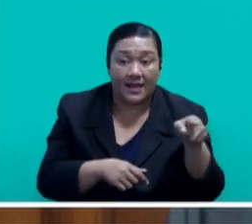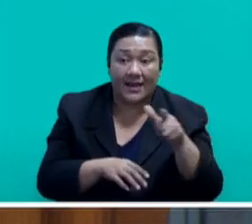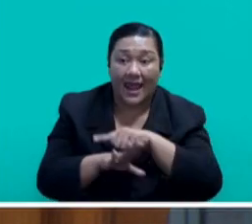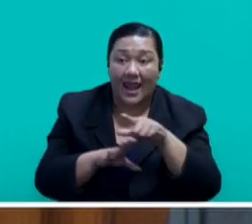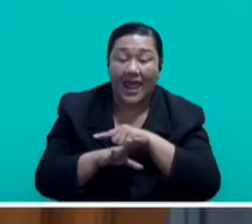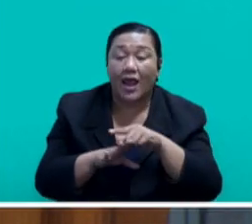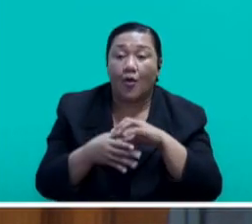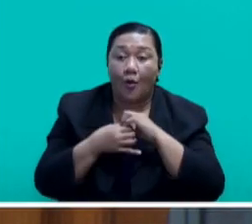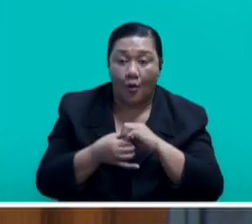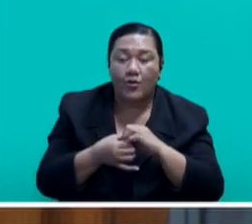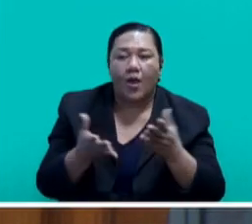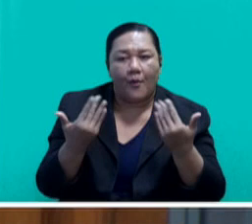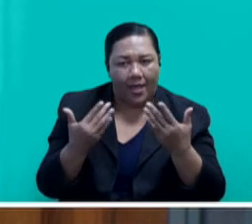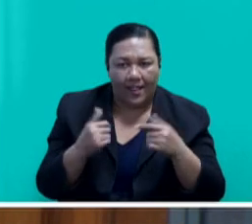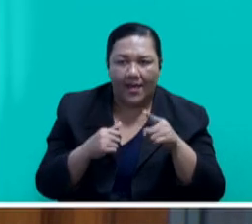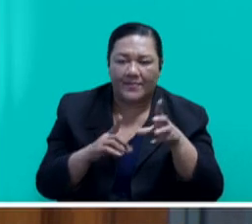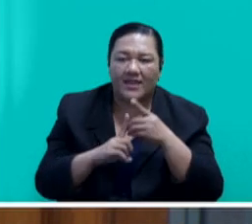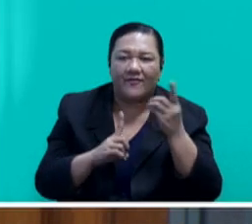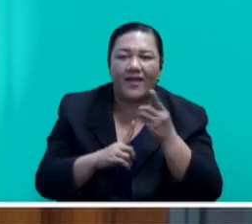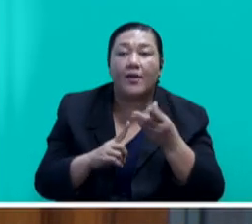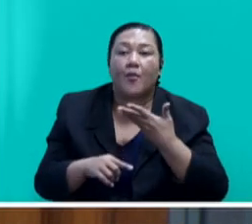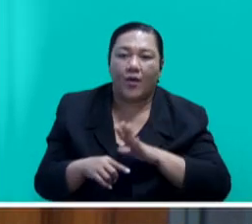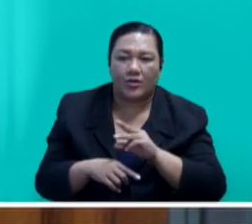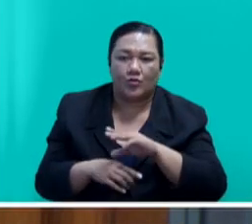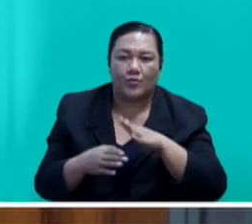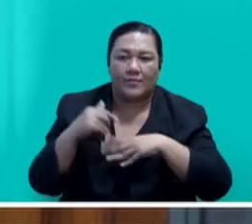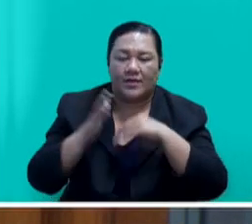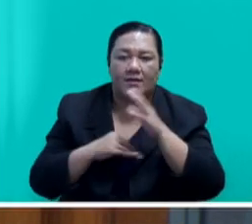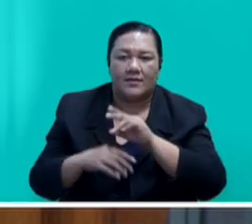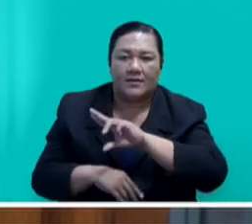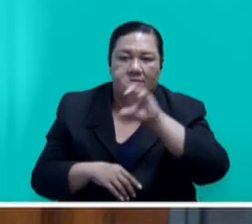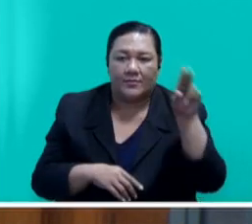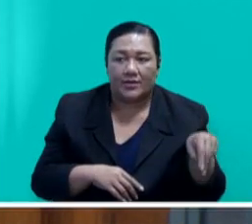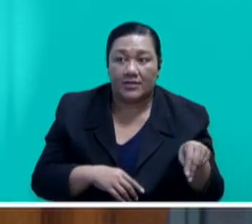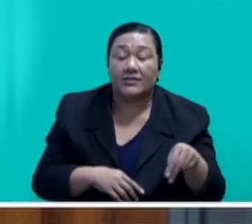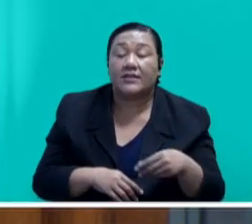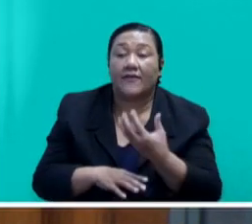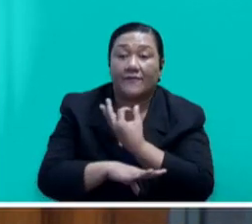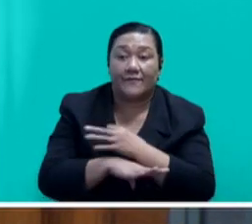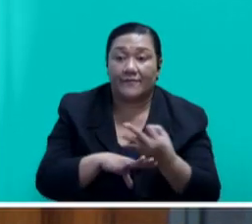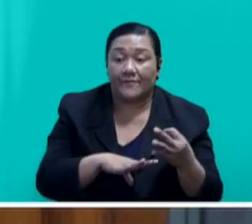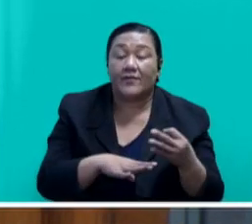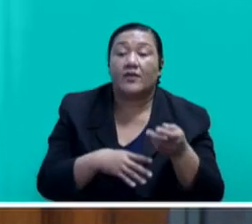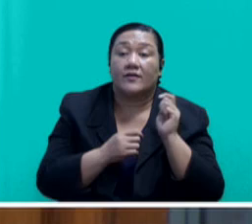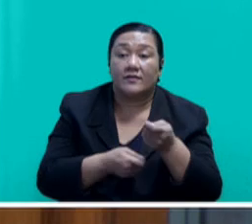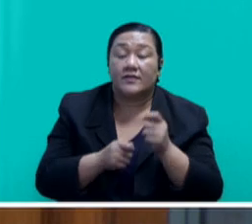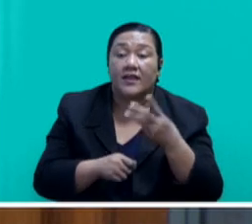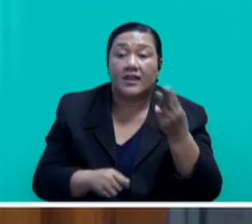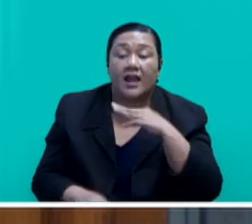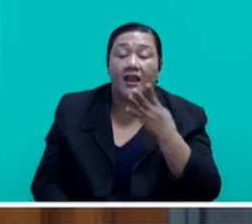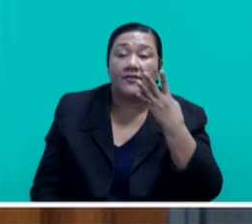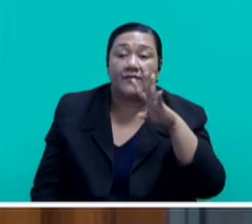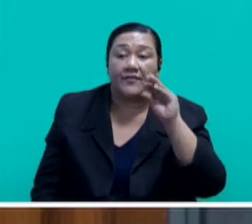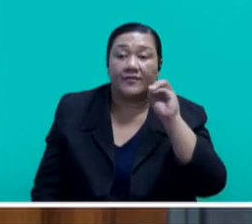development as it will progress their interests as well. Similarly, the Fisheries and Forestry welcome the budget for